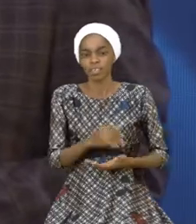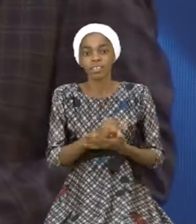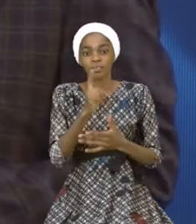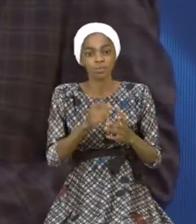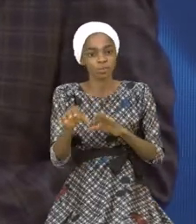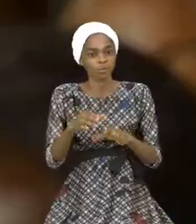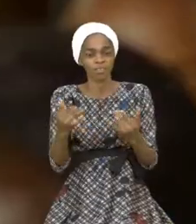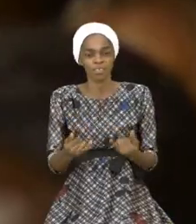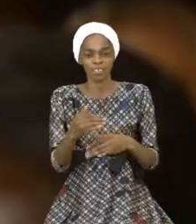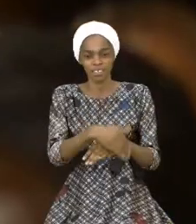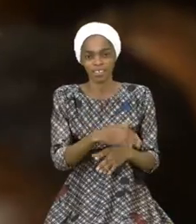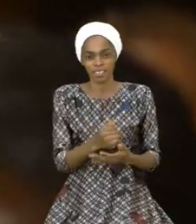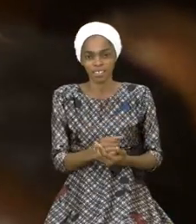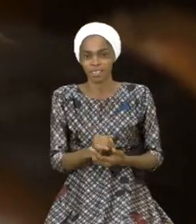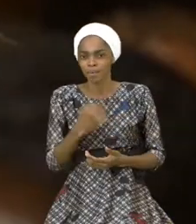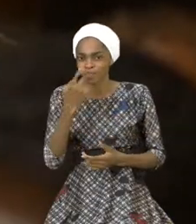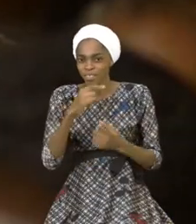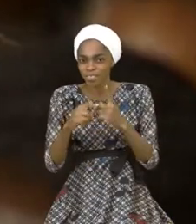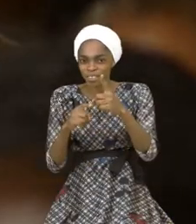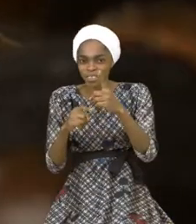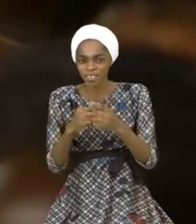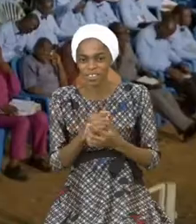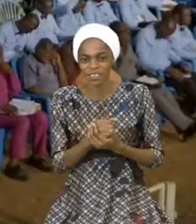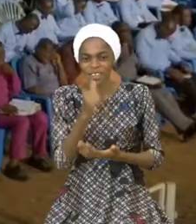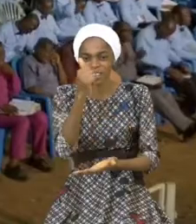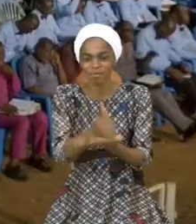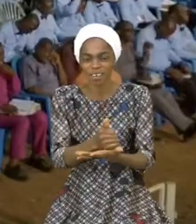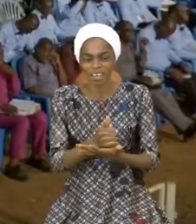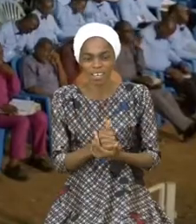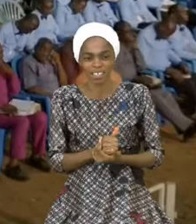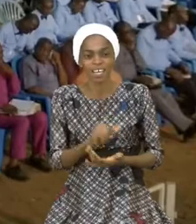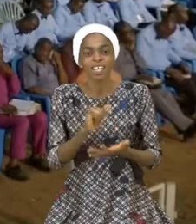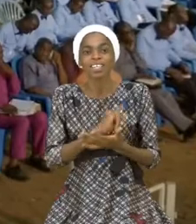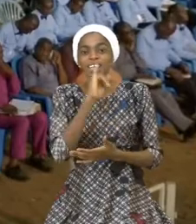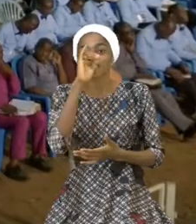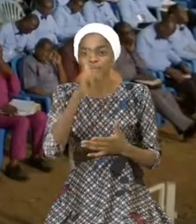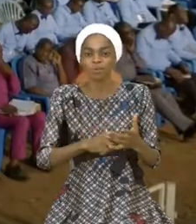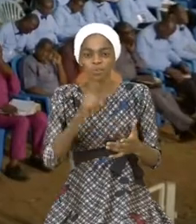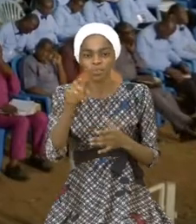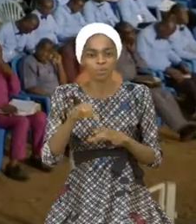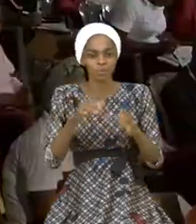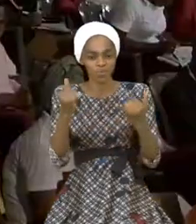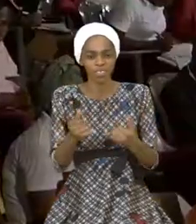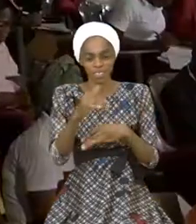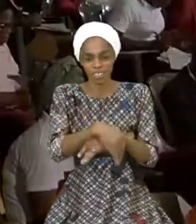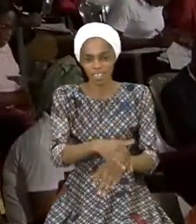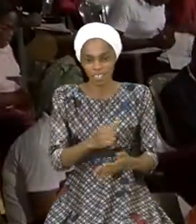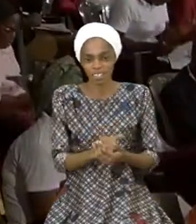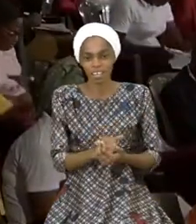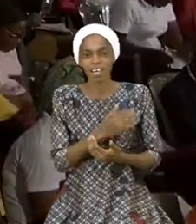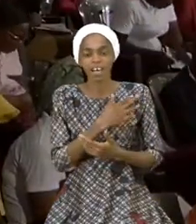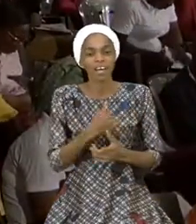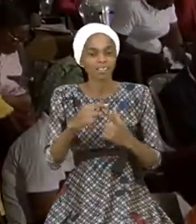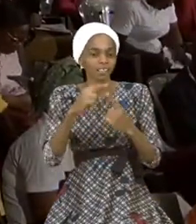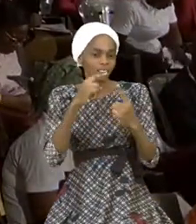tonight. I'm talking to you. I said that is what you do tonight. And